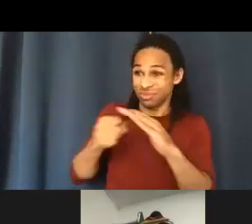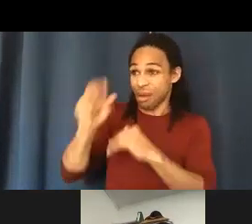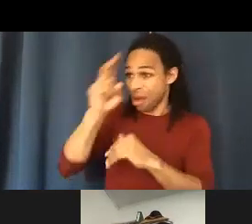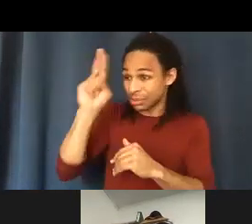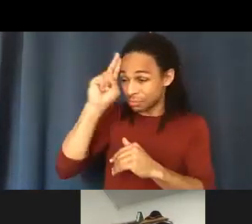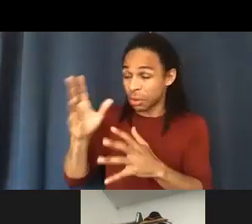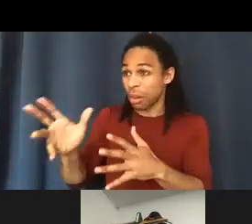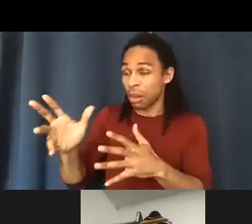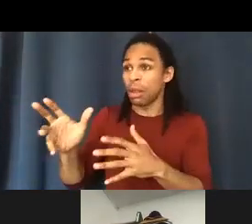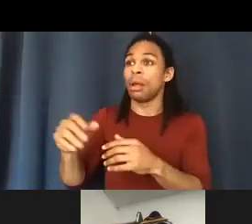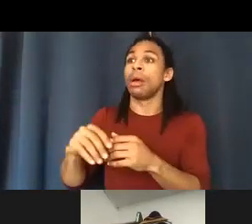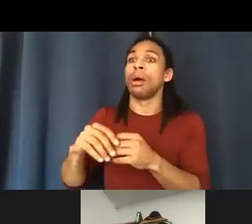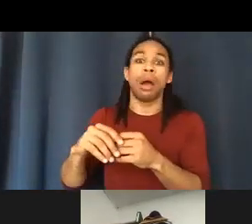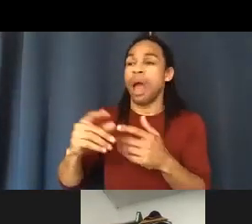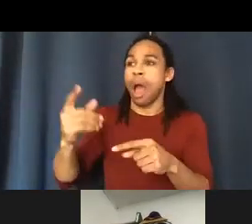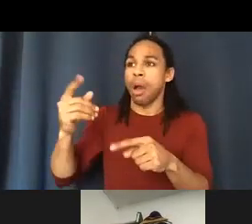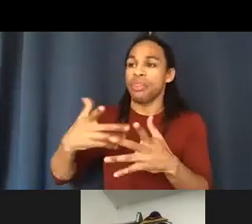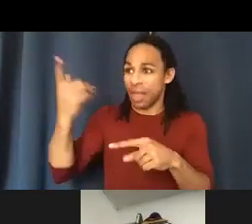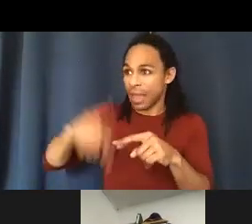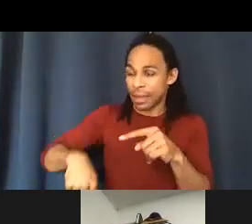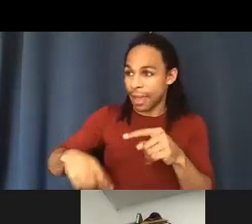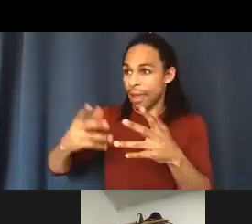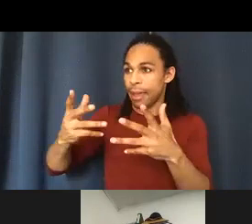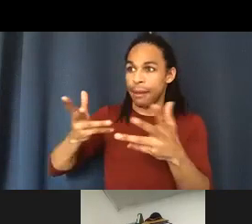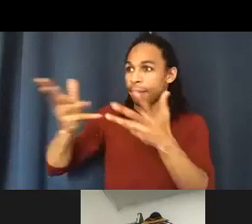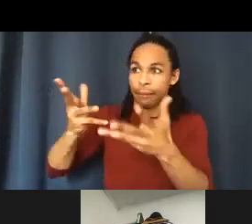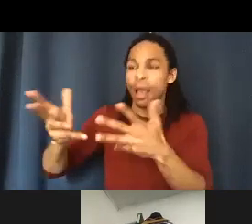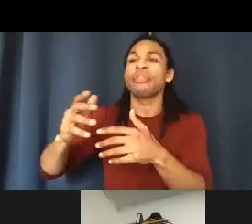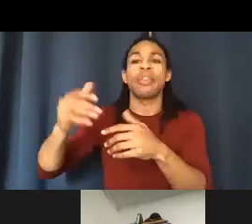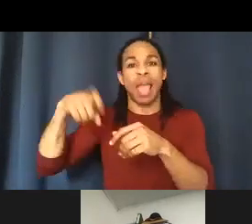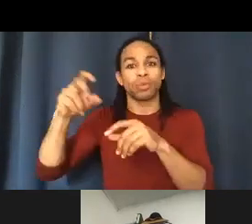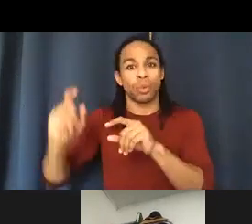to give attention to the zones where COVID has impacted.